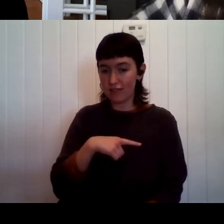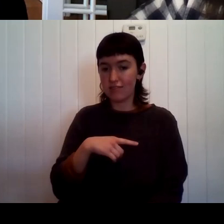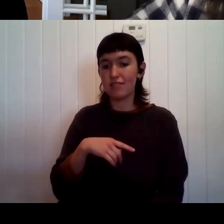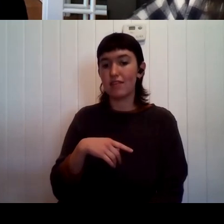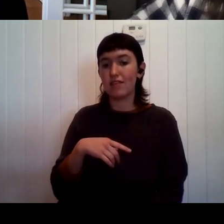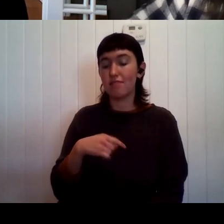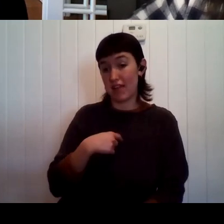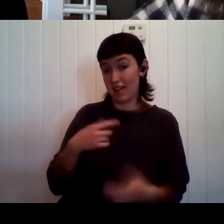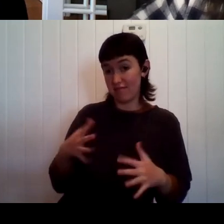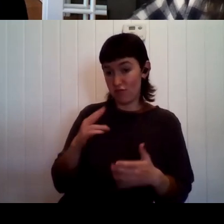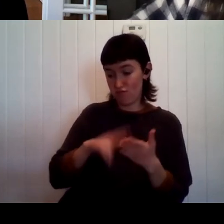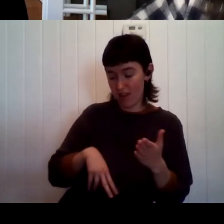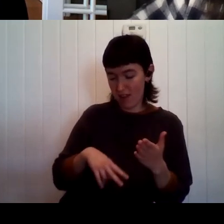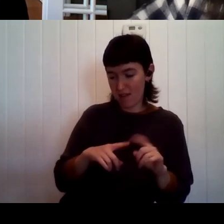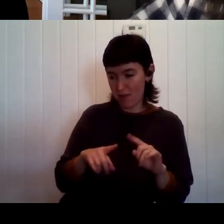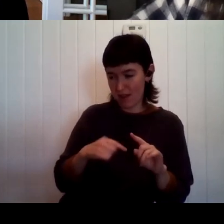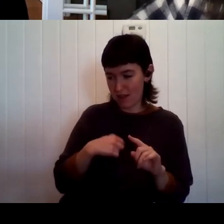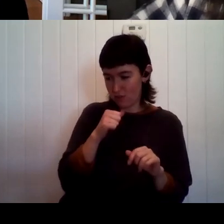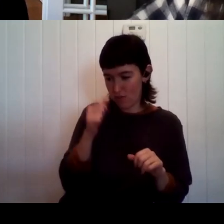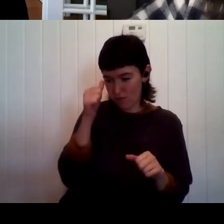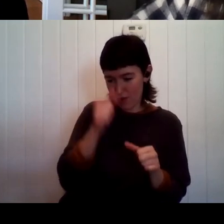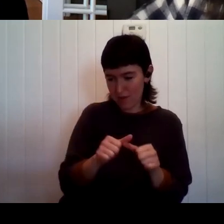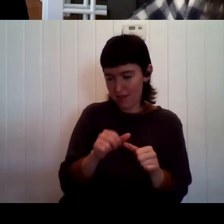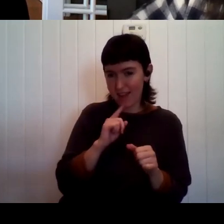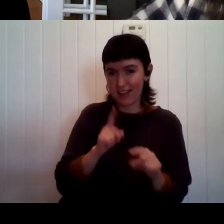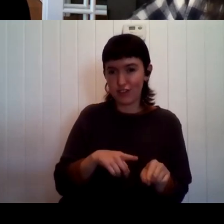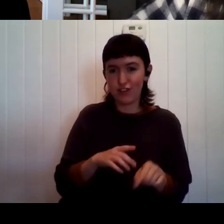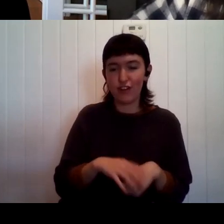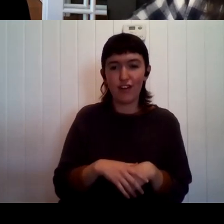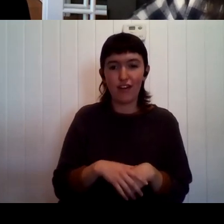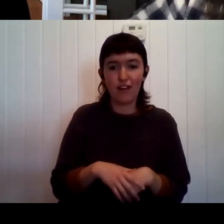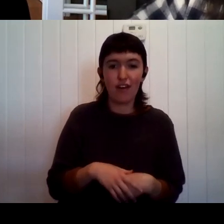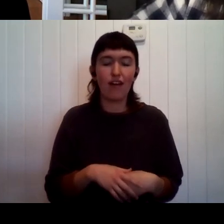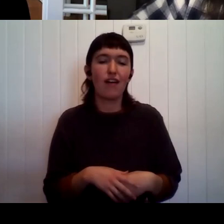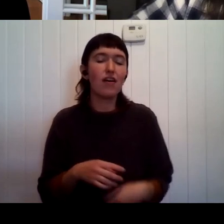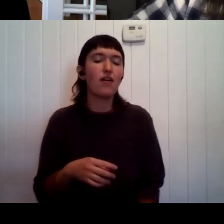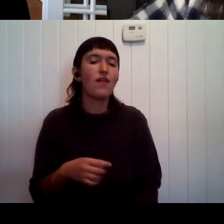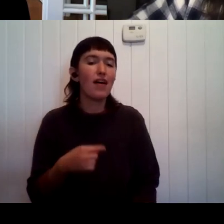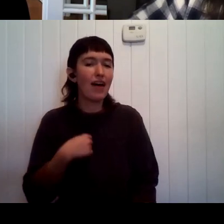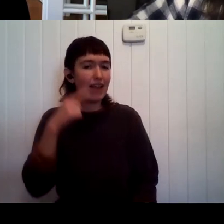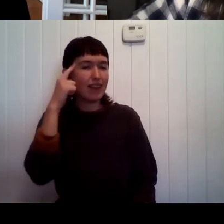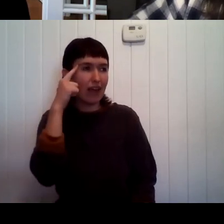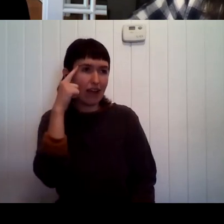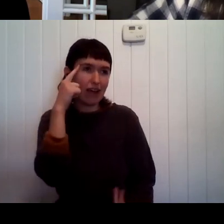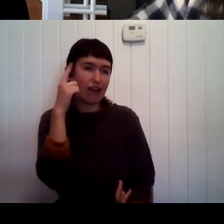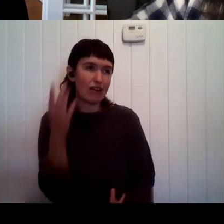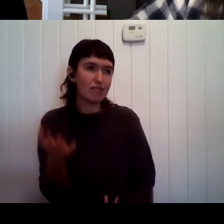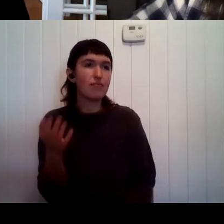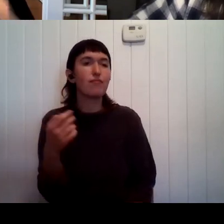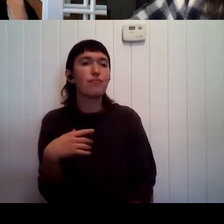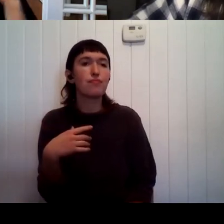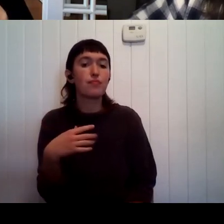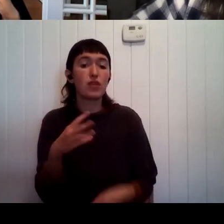read it, but I don't remember the answer. Yeah, I think just speculative that the world